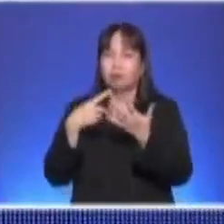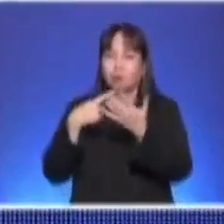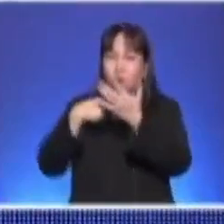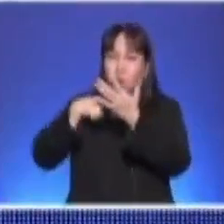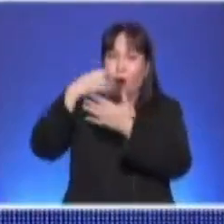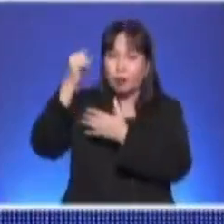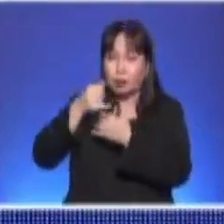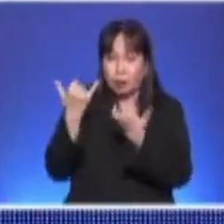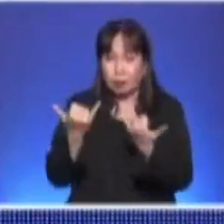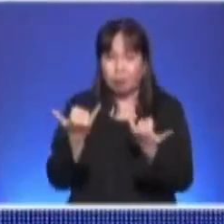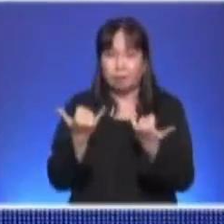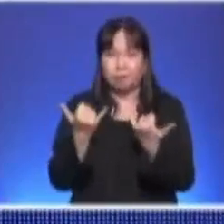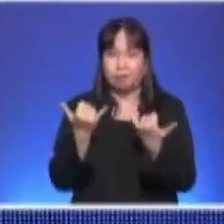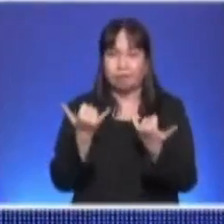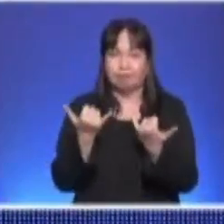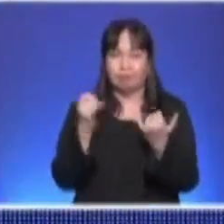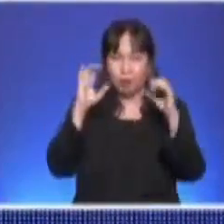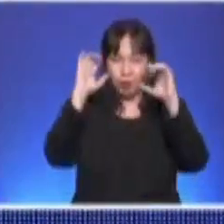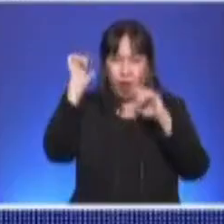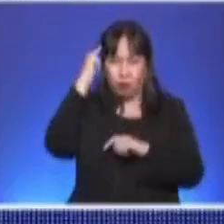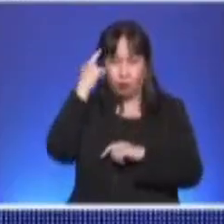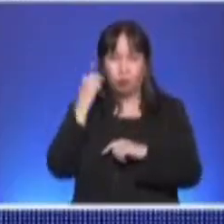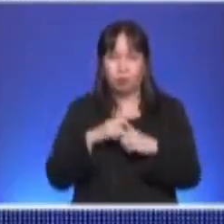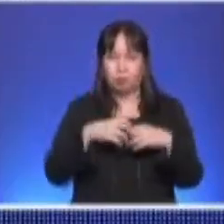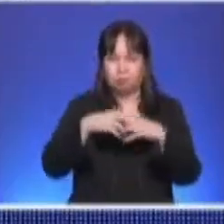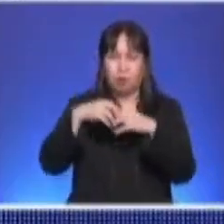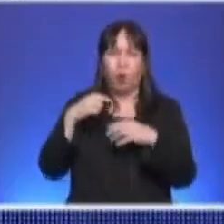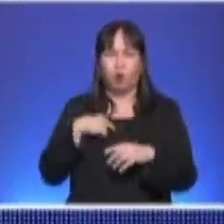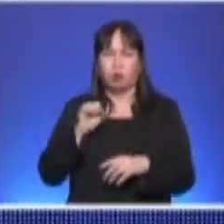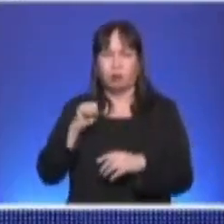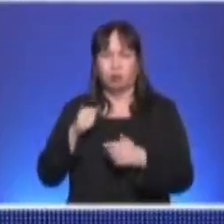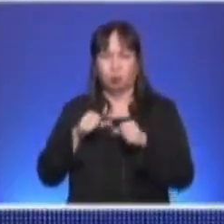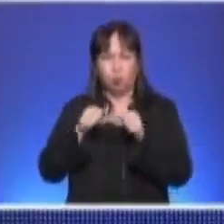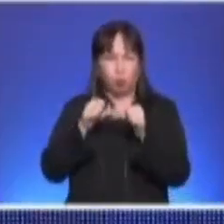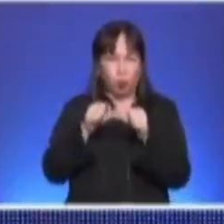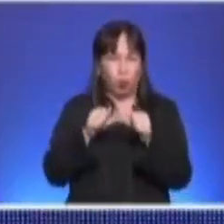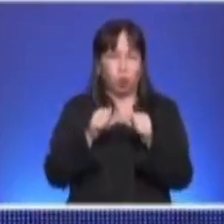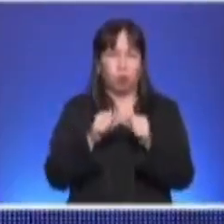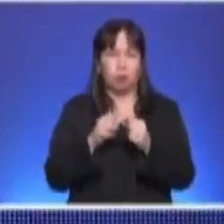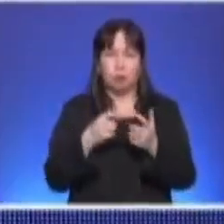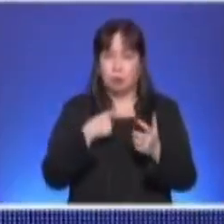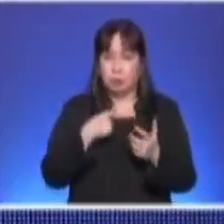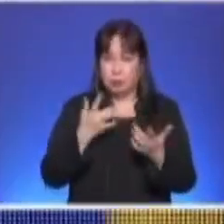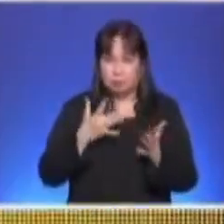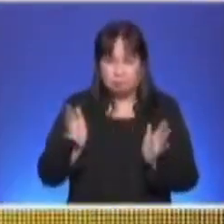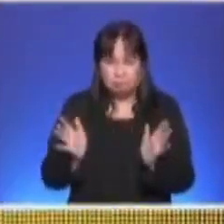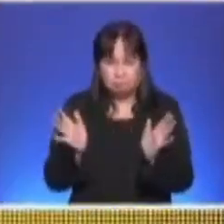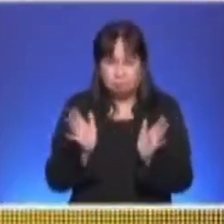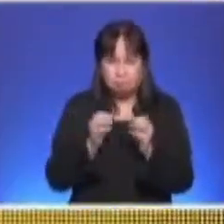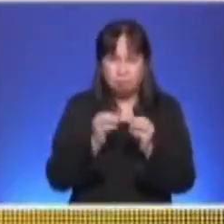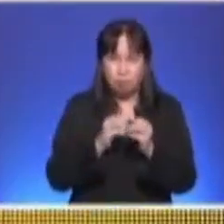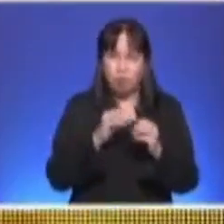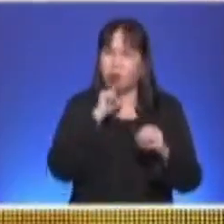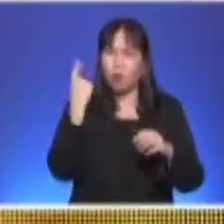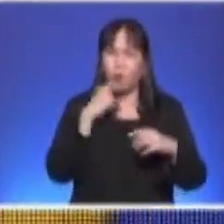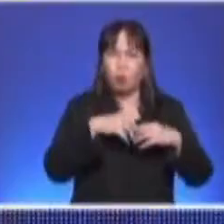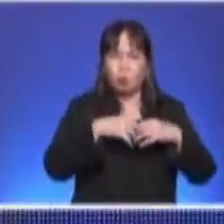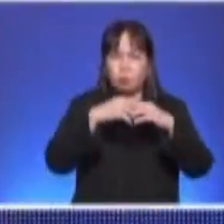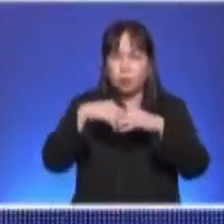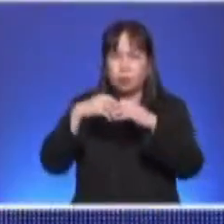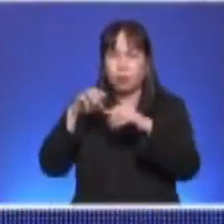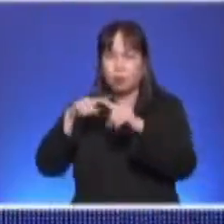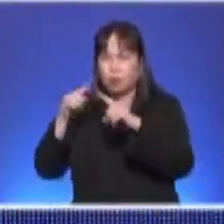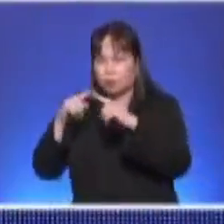build po nila. Now, I would continue that and even reach it out to be, I'd push it beyond just building